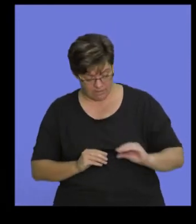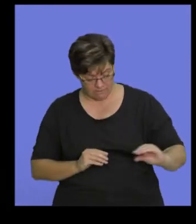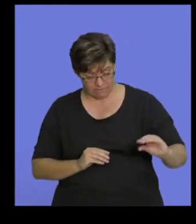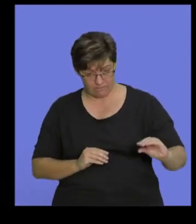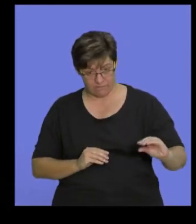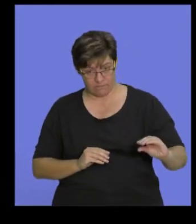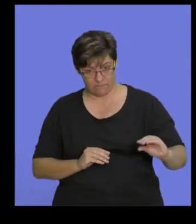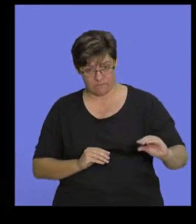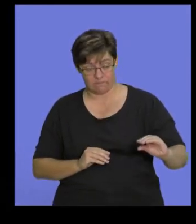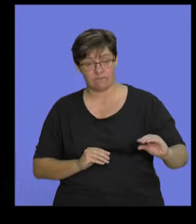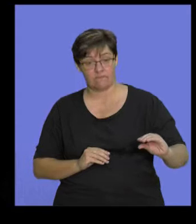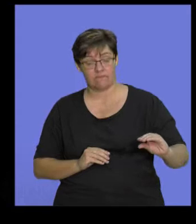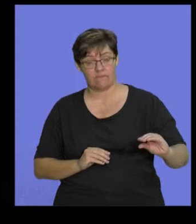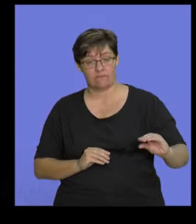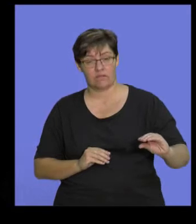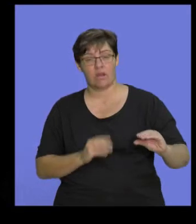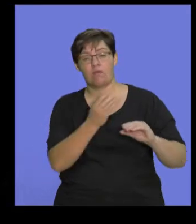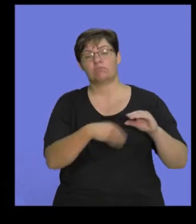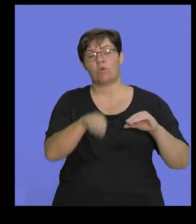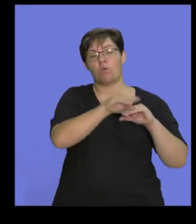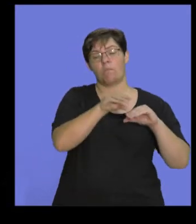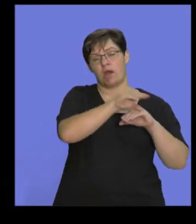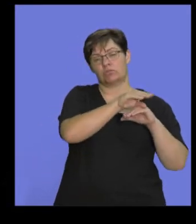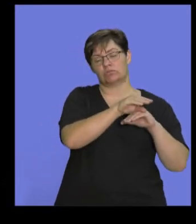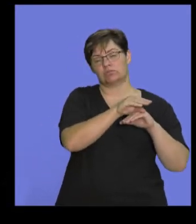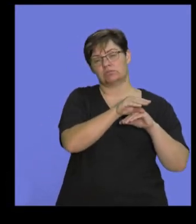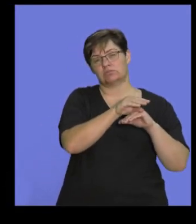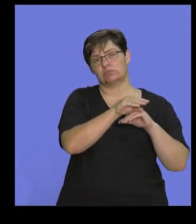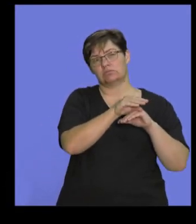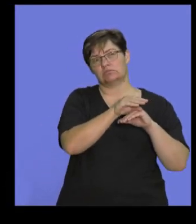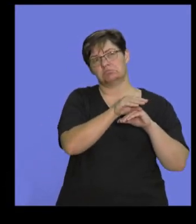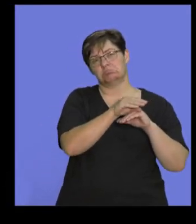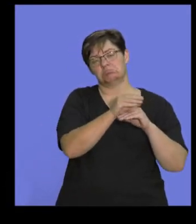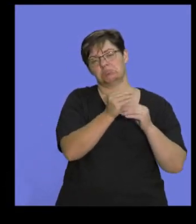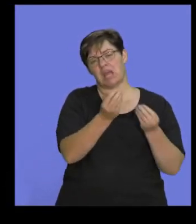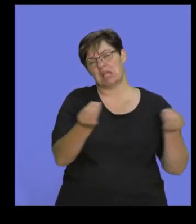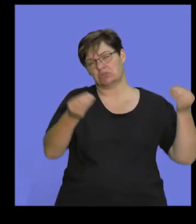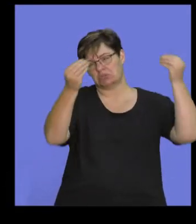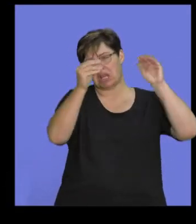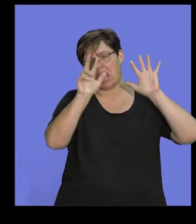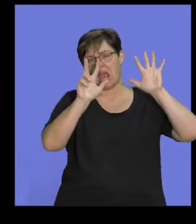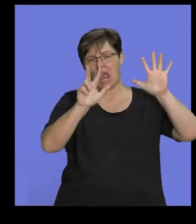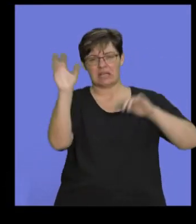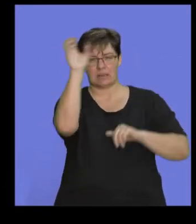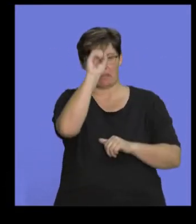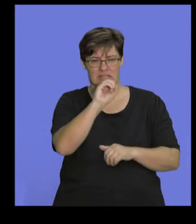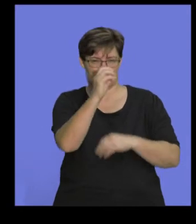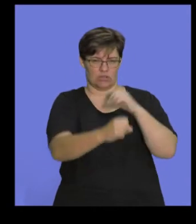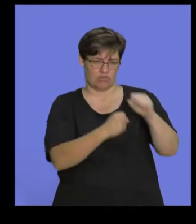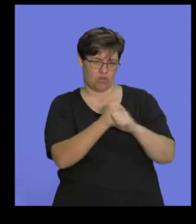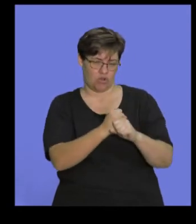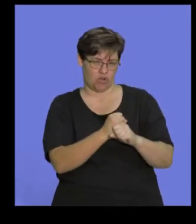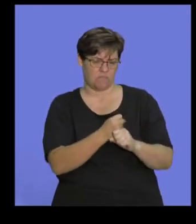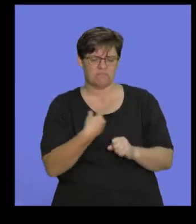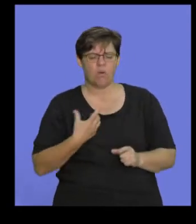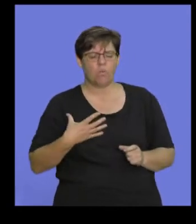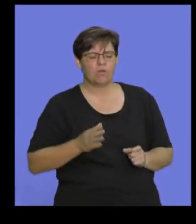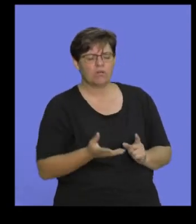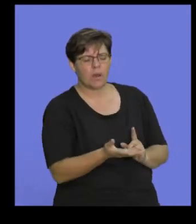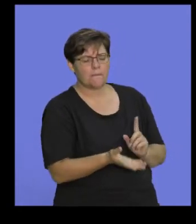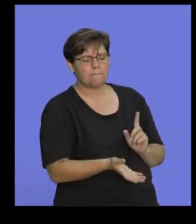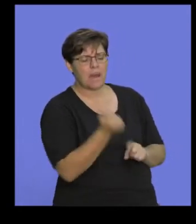rand on a compound interest at 8% per annum, and then I want to know how much you will get for